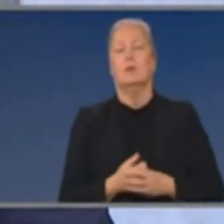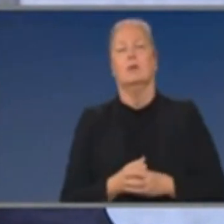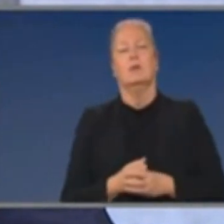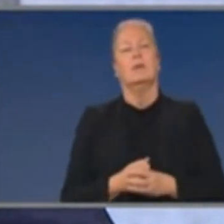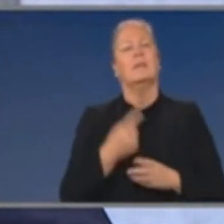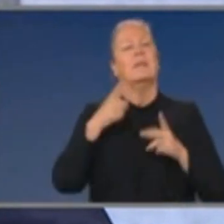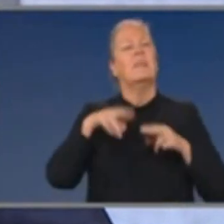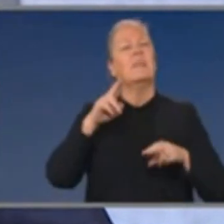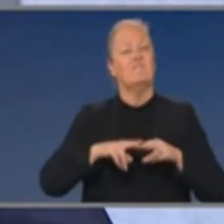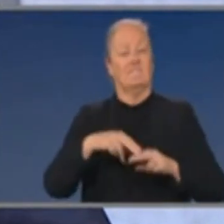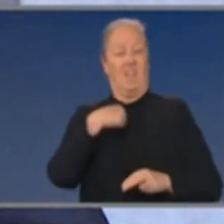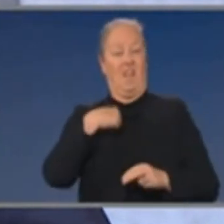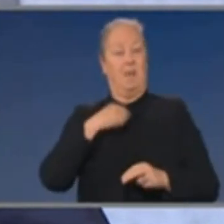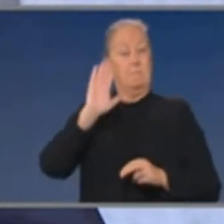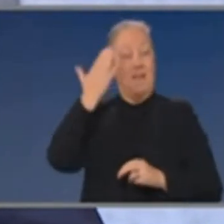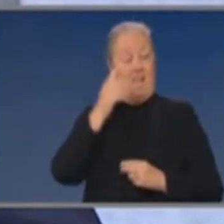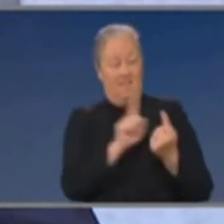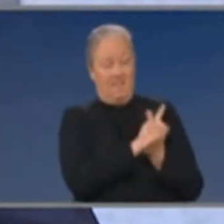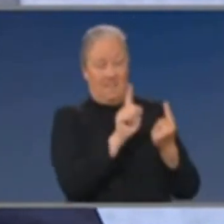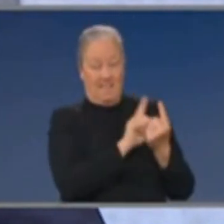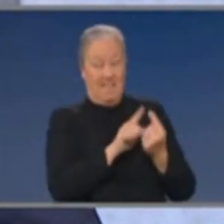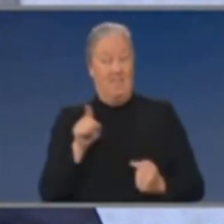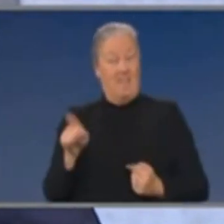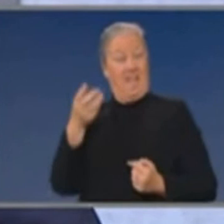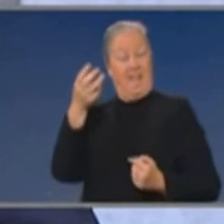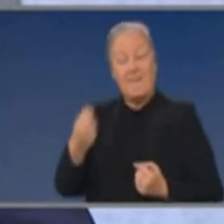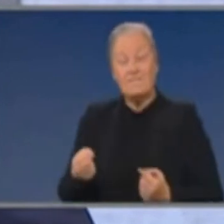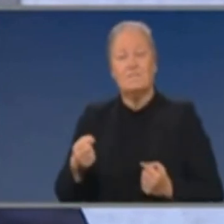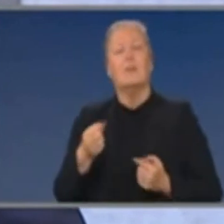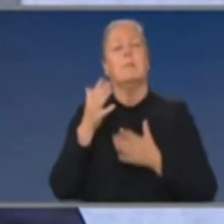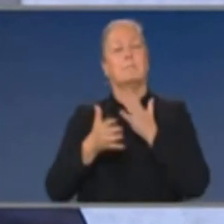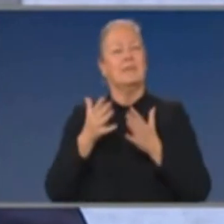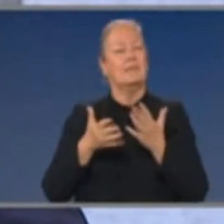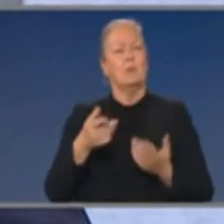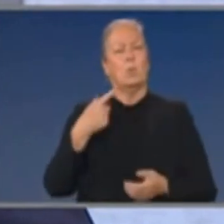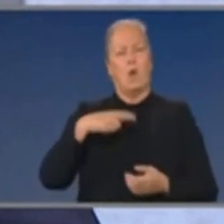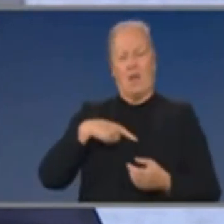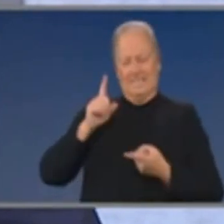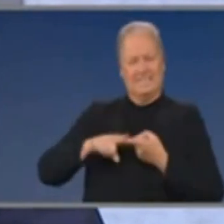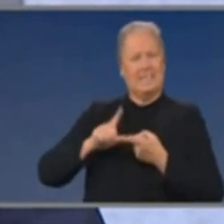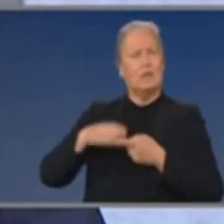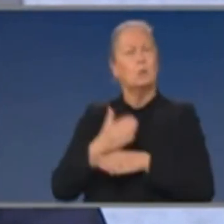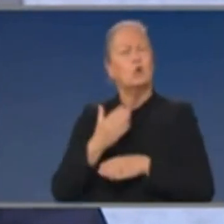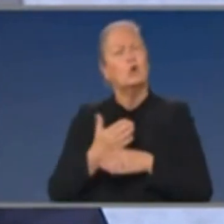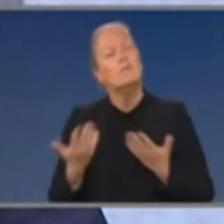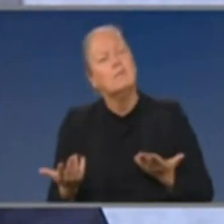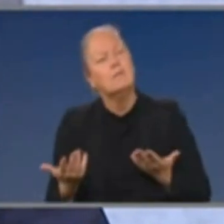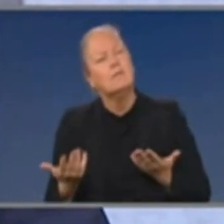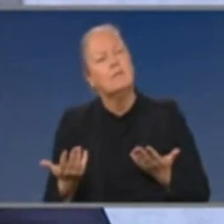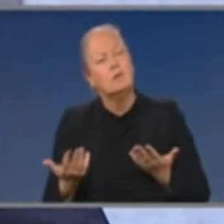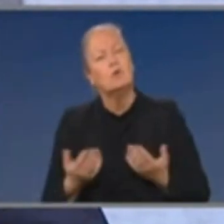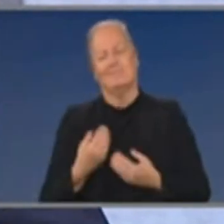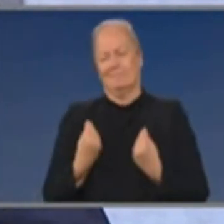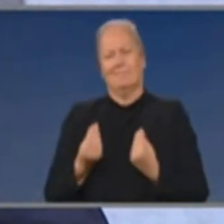first place because they've been a known contact of someone with a case. Then that is your defence against that. And